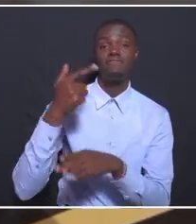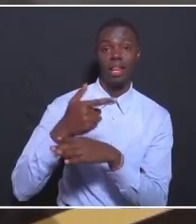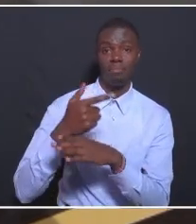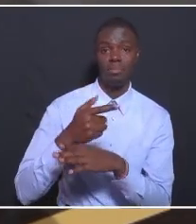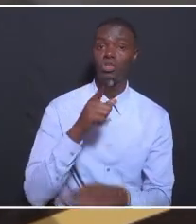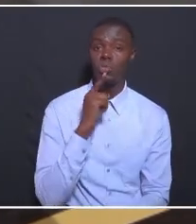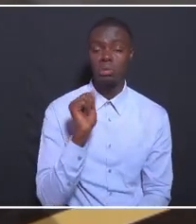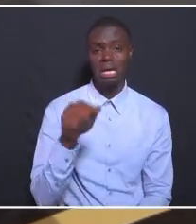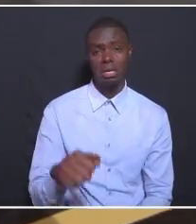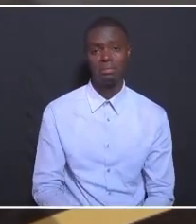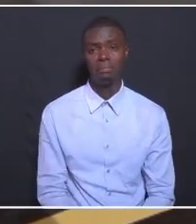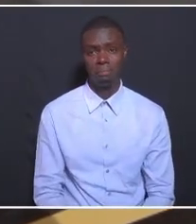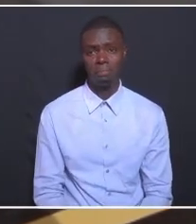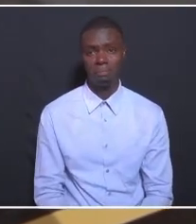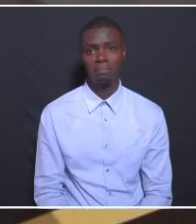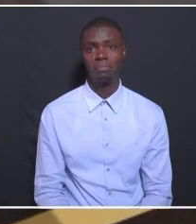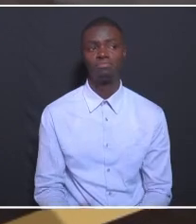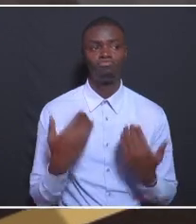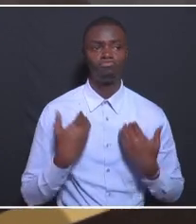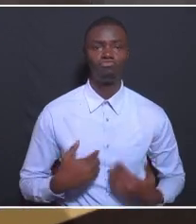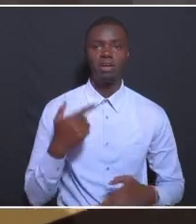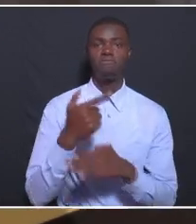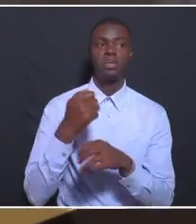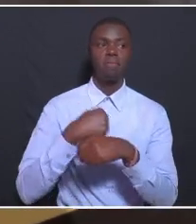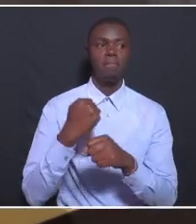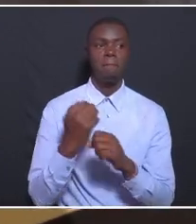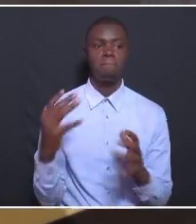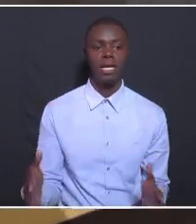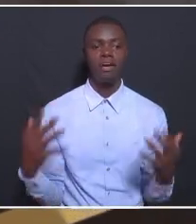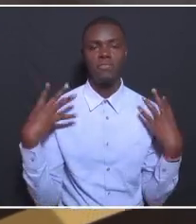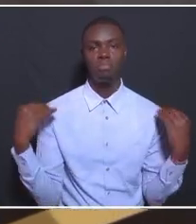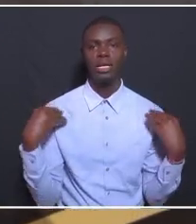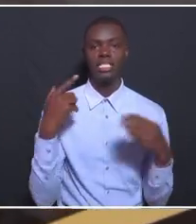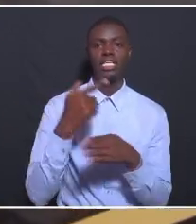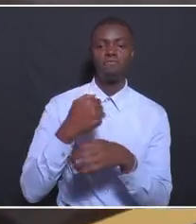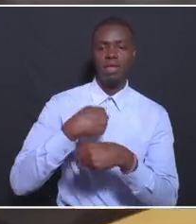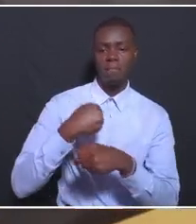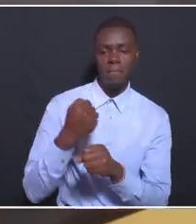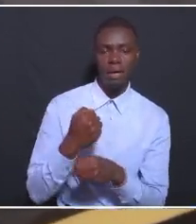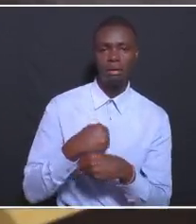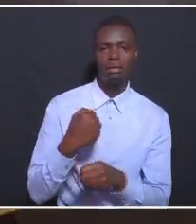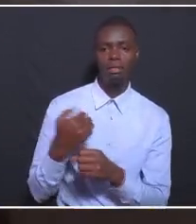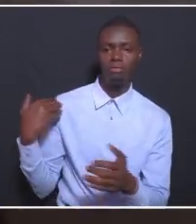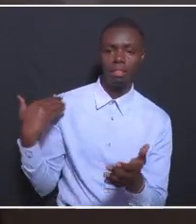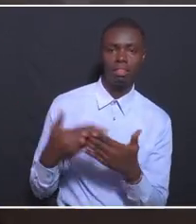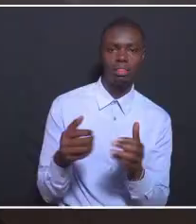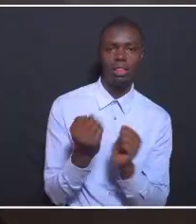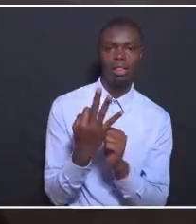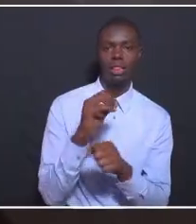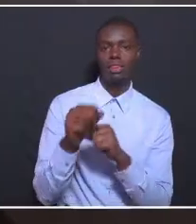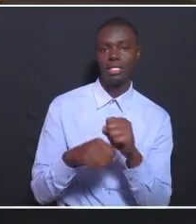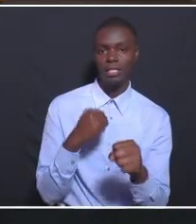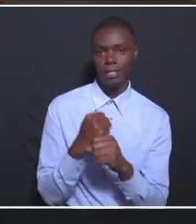yeah, I'm a filmmaker. I've been practicing filmmaking for the last 13 years.